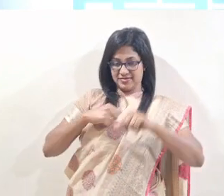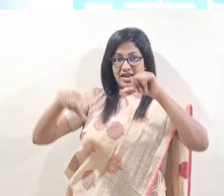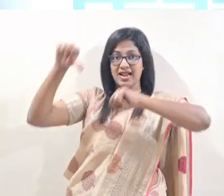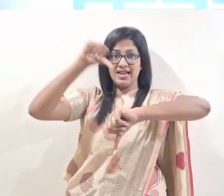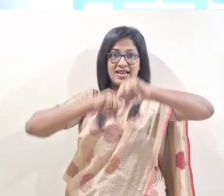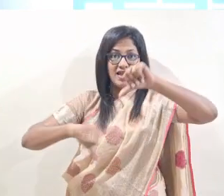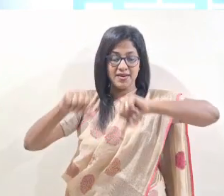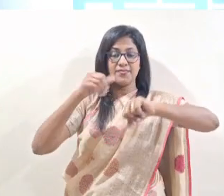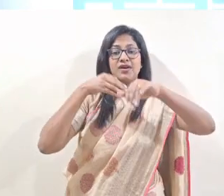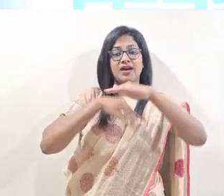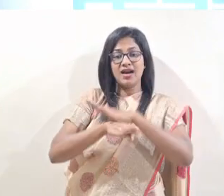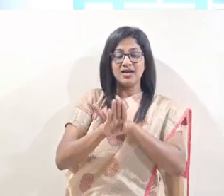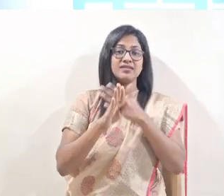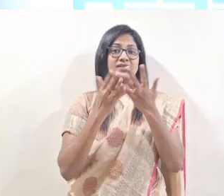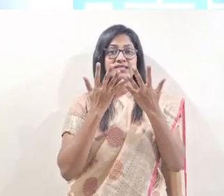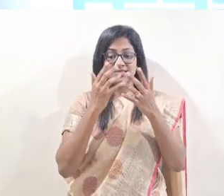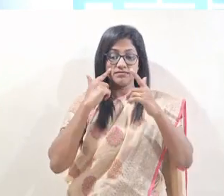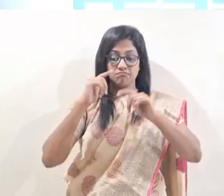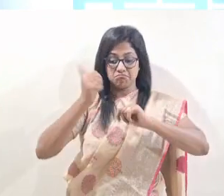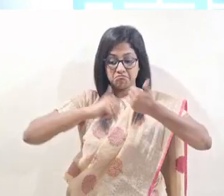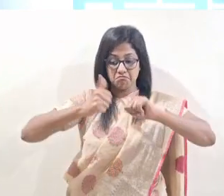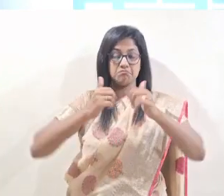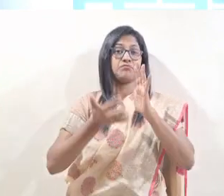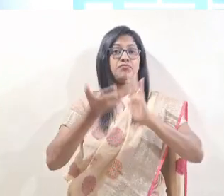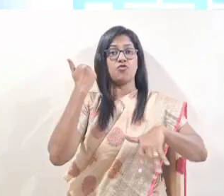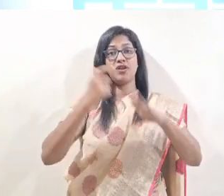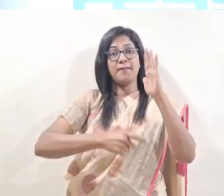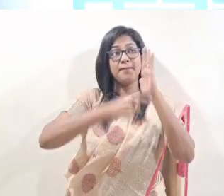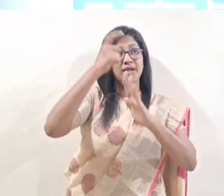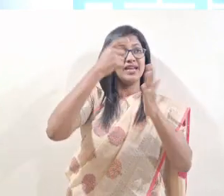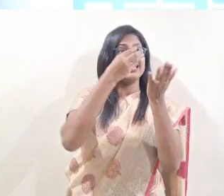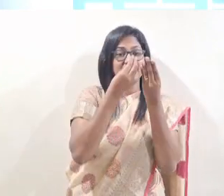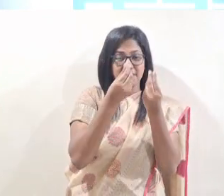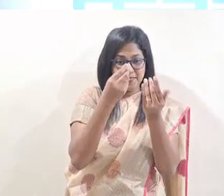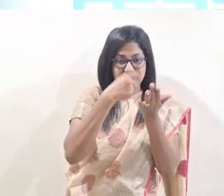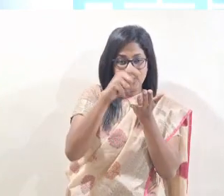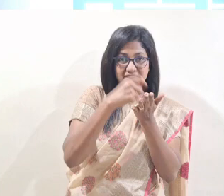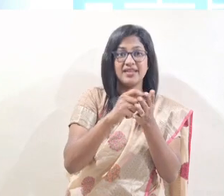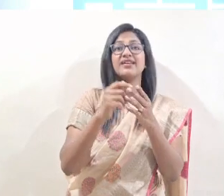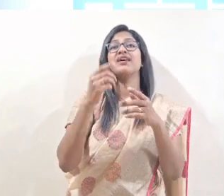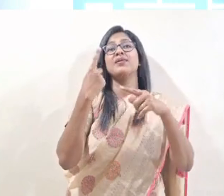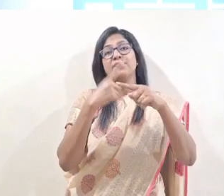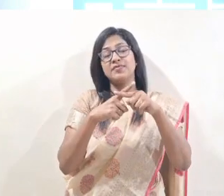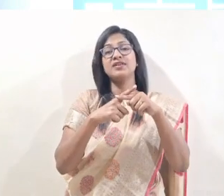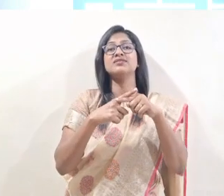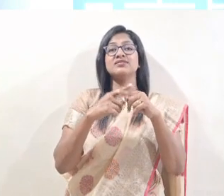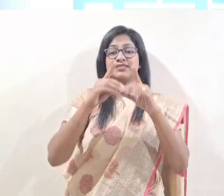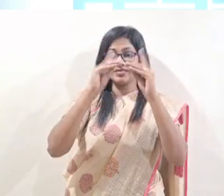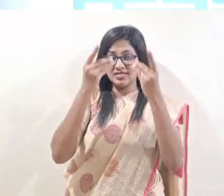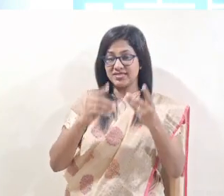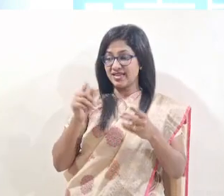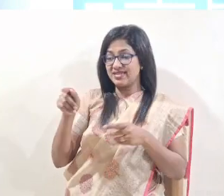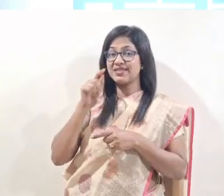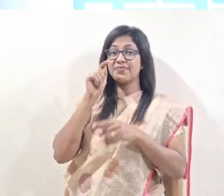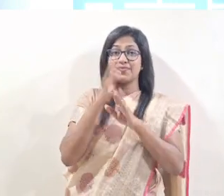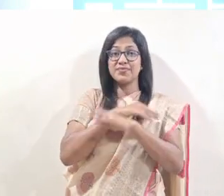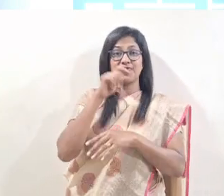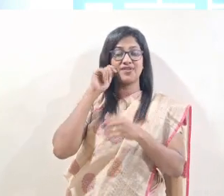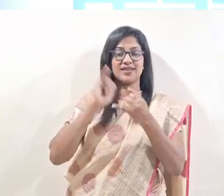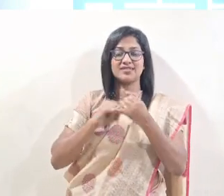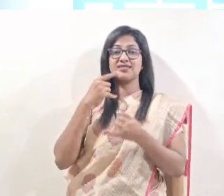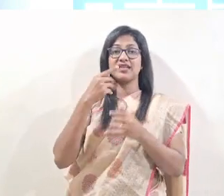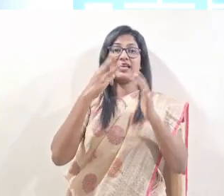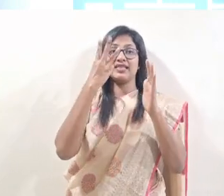a lot of testing on building materials and other things, including design, etc. We have a 3-story structure, which Dr. Sinha